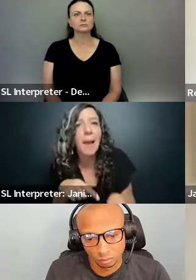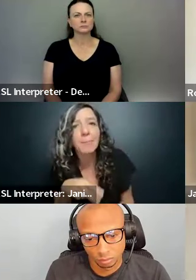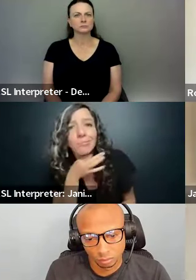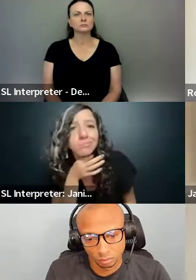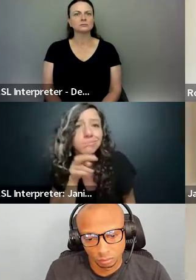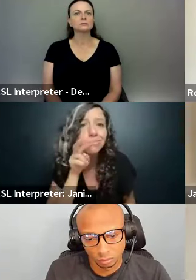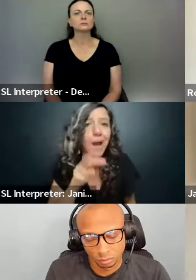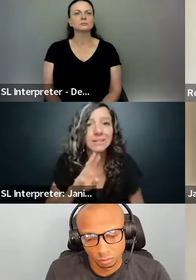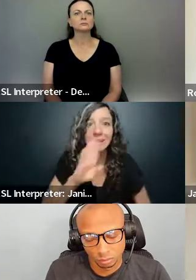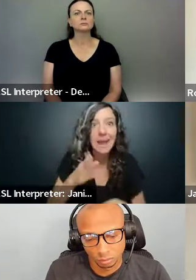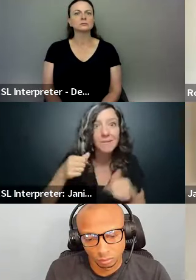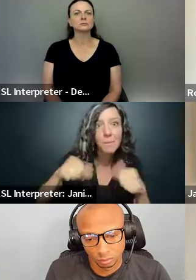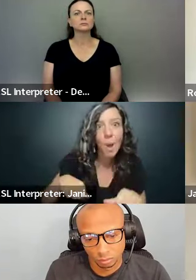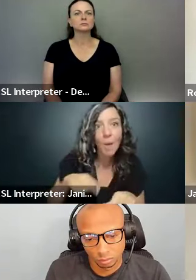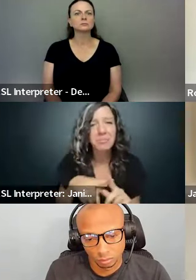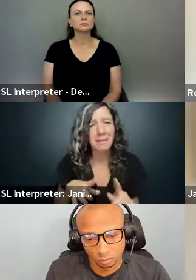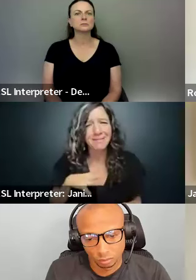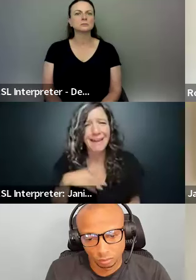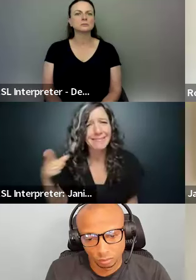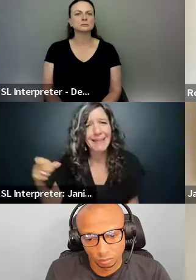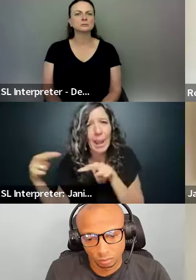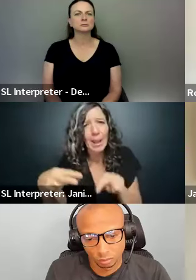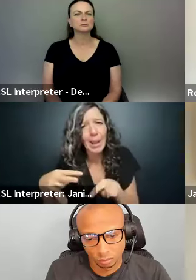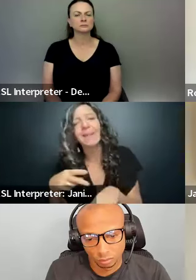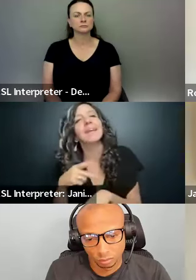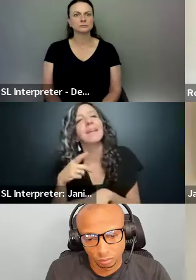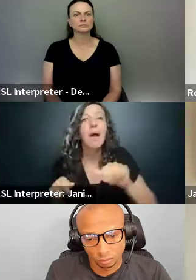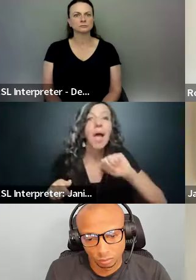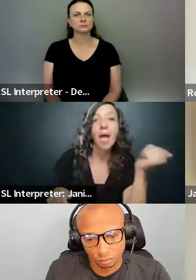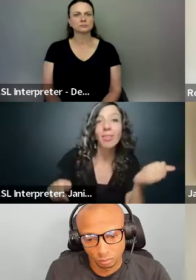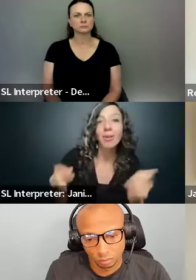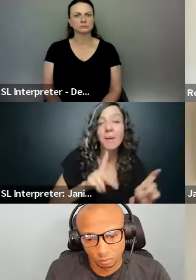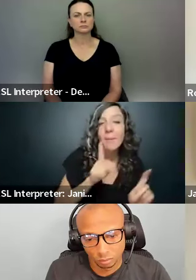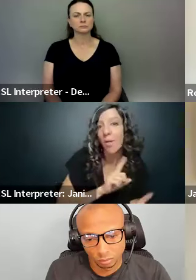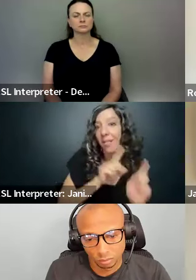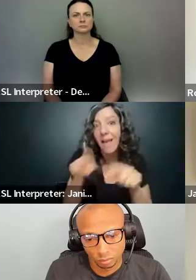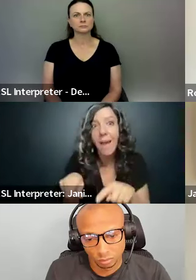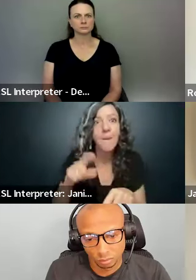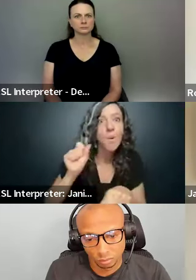You know, people might just check in and see what's happening, and other people come to actually work.